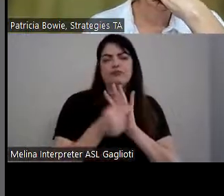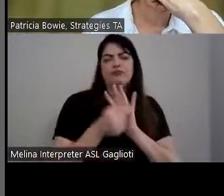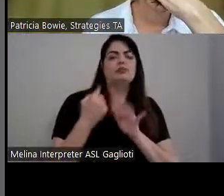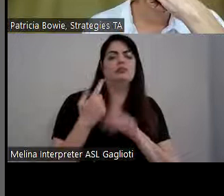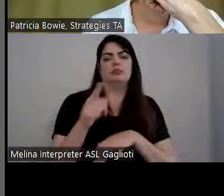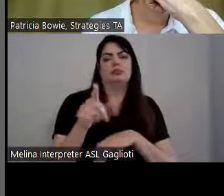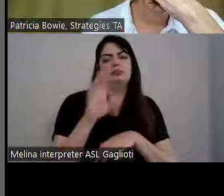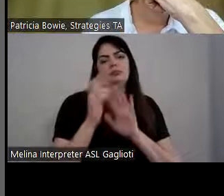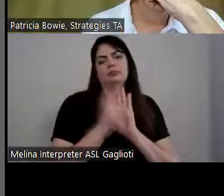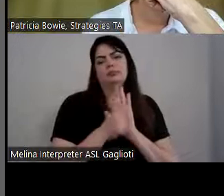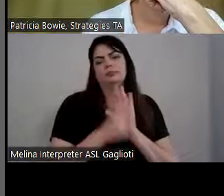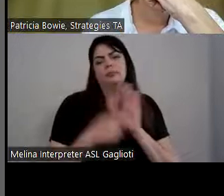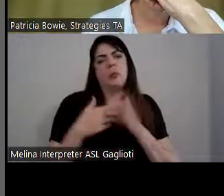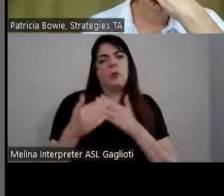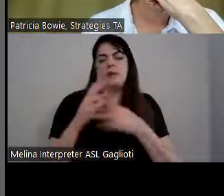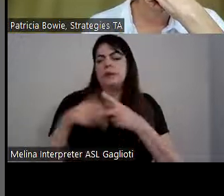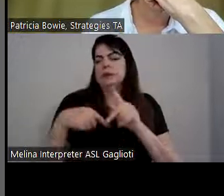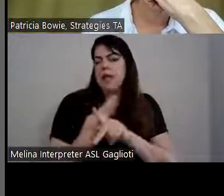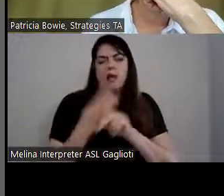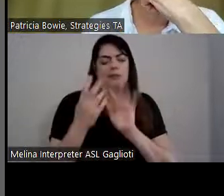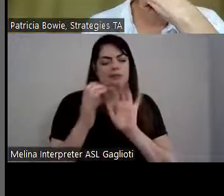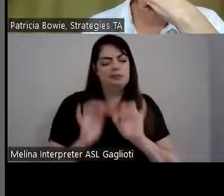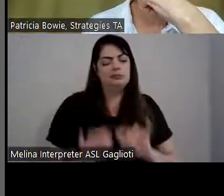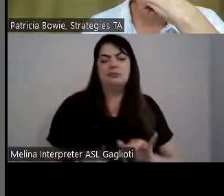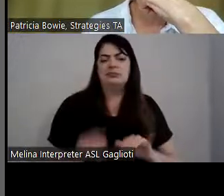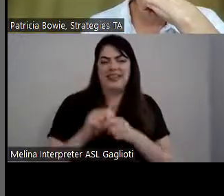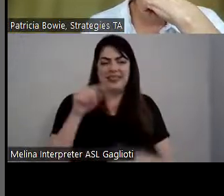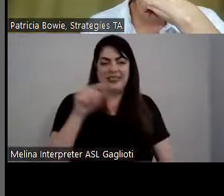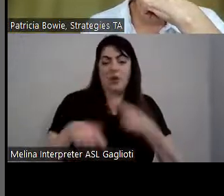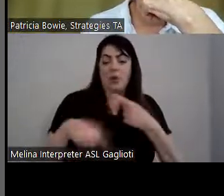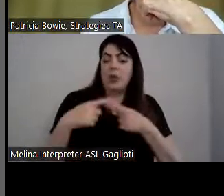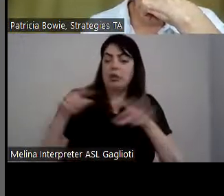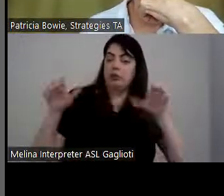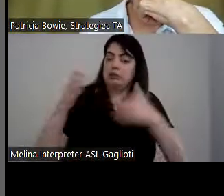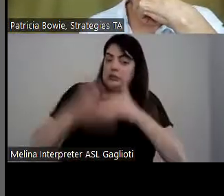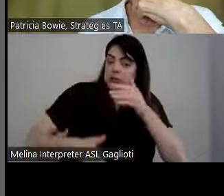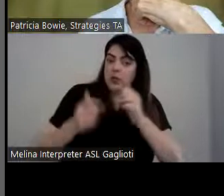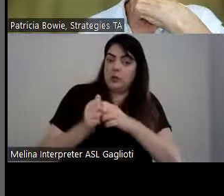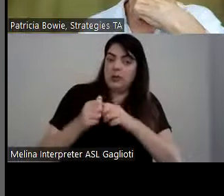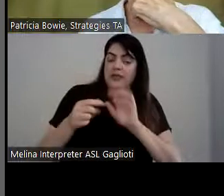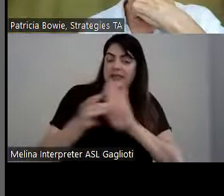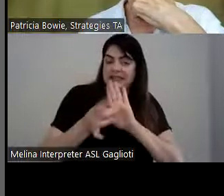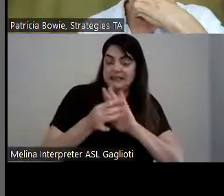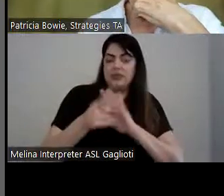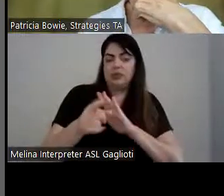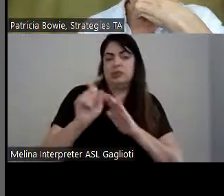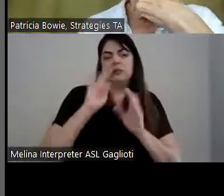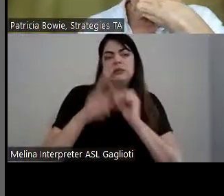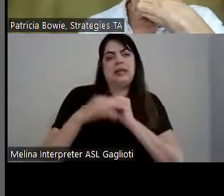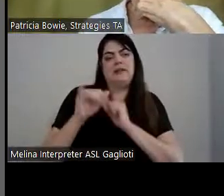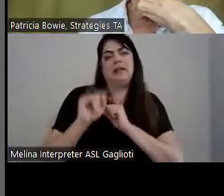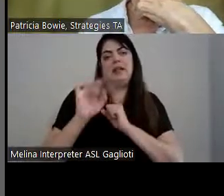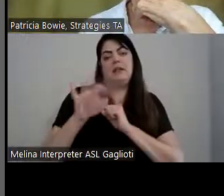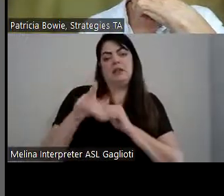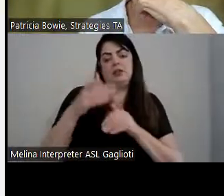can just put, whatever you'd like in there. When you're done with the sticky, you're going to save it. If you're done using